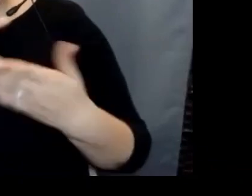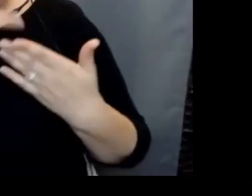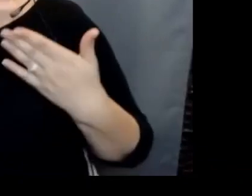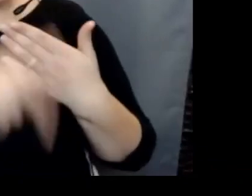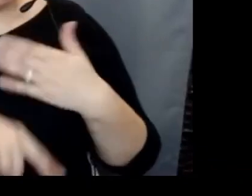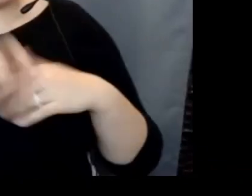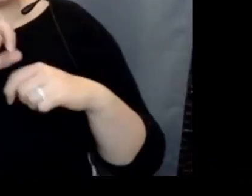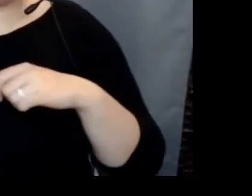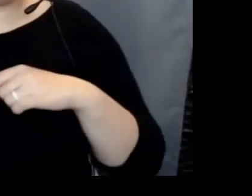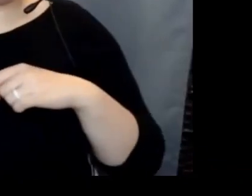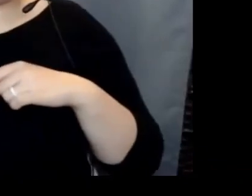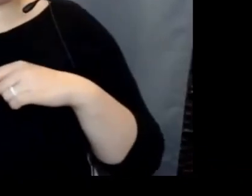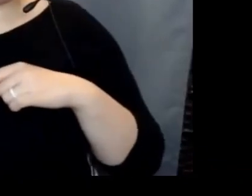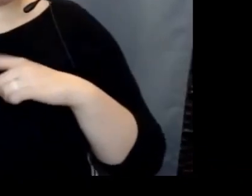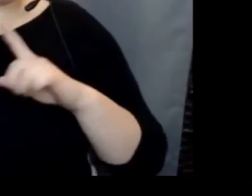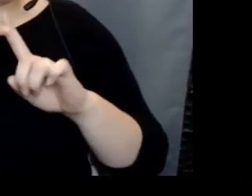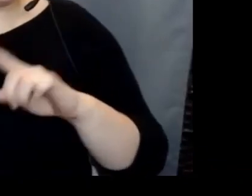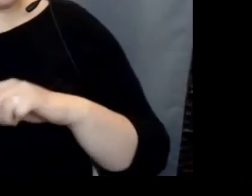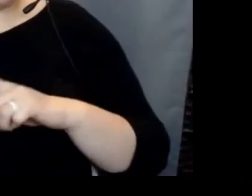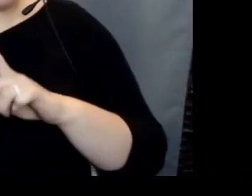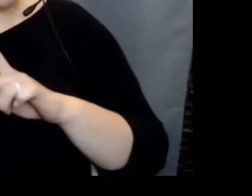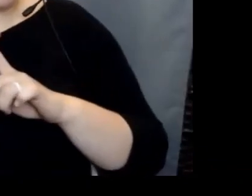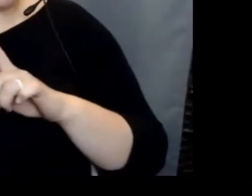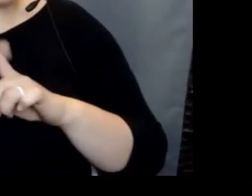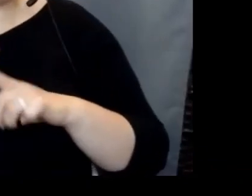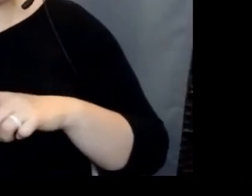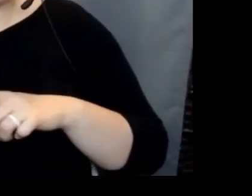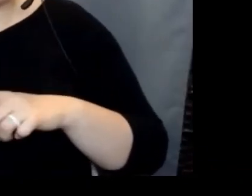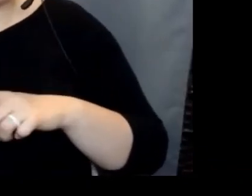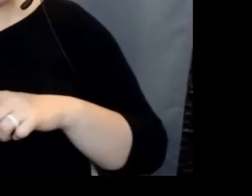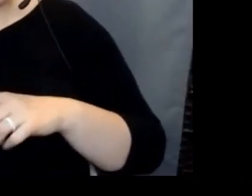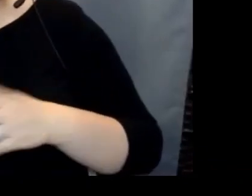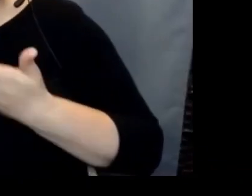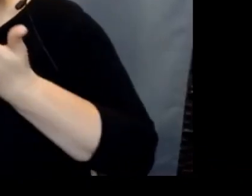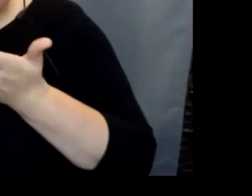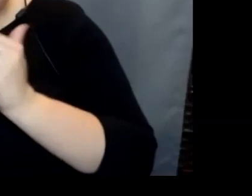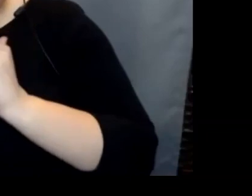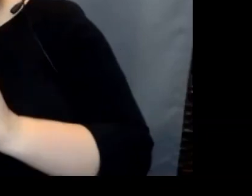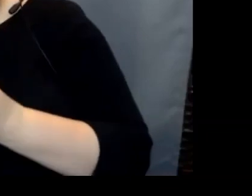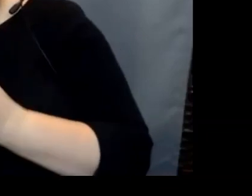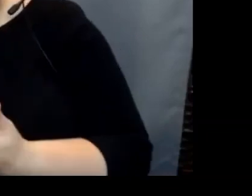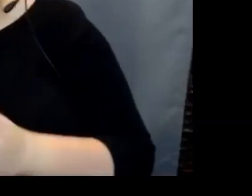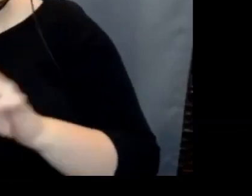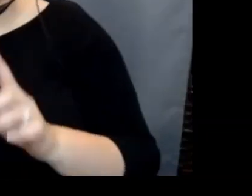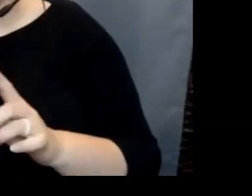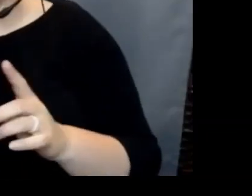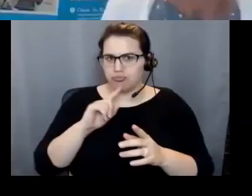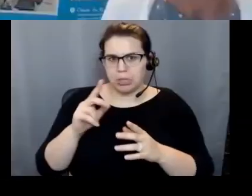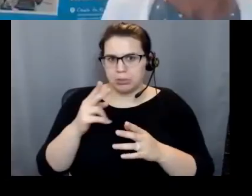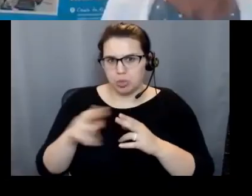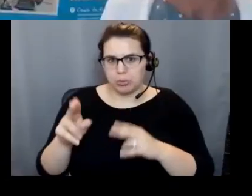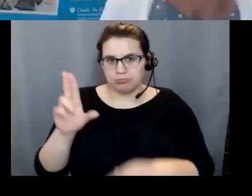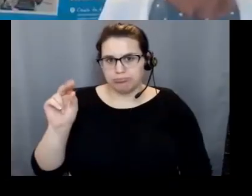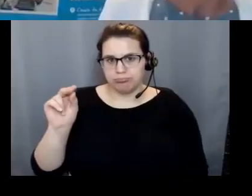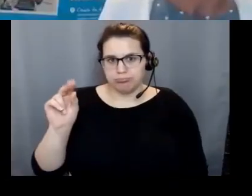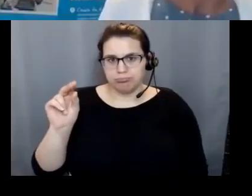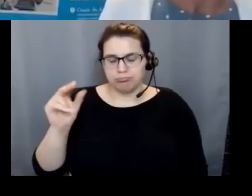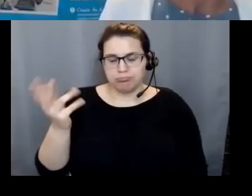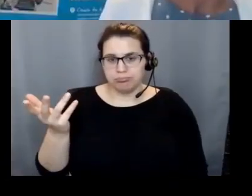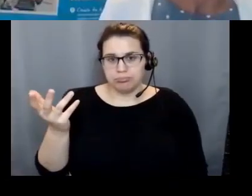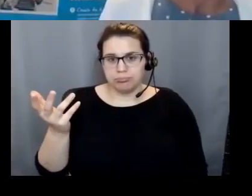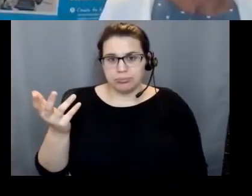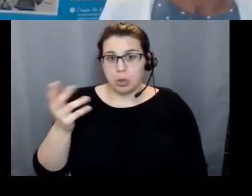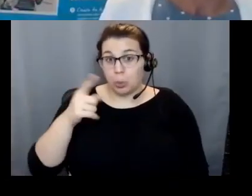administrator directly to them monthly. So they are receiving some data around these accounts. The short answer is no. Anytime you spend funds out of